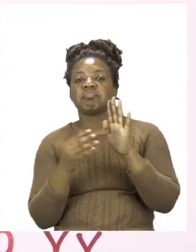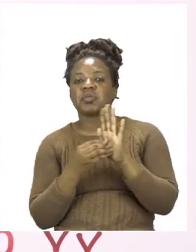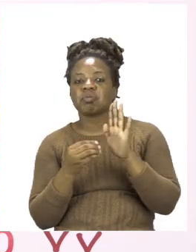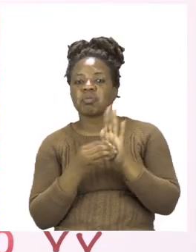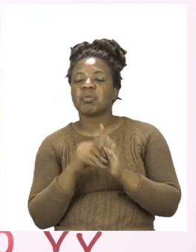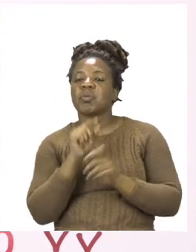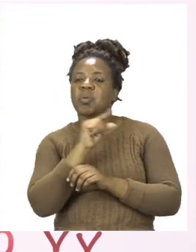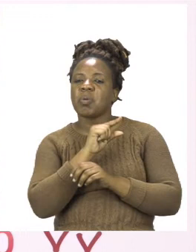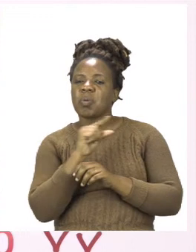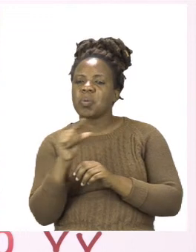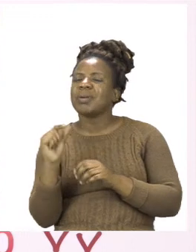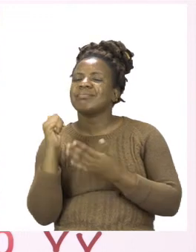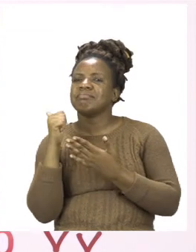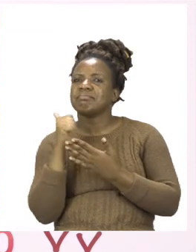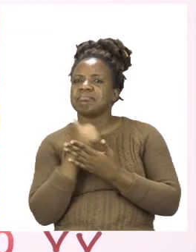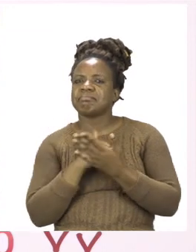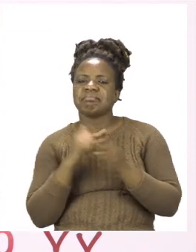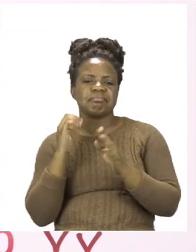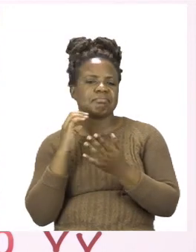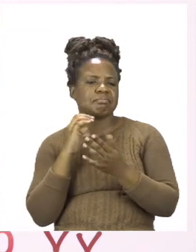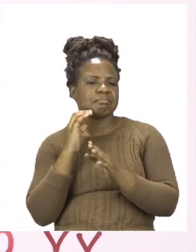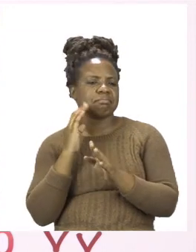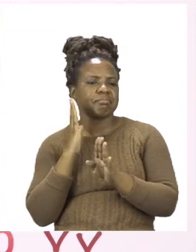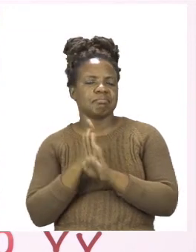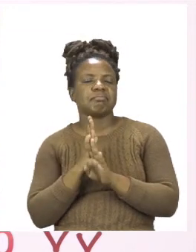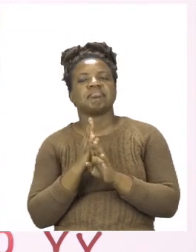January neatly from your book.